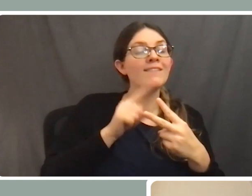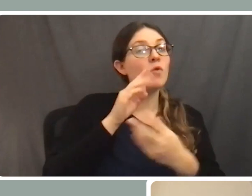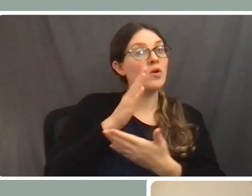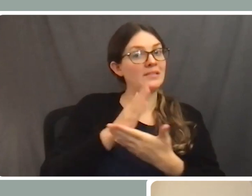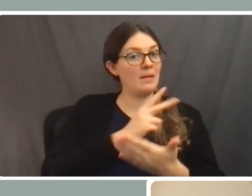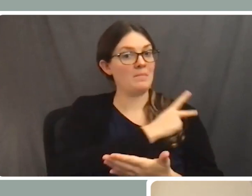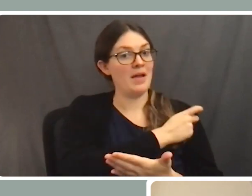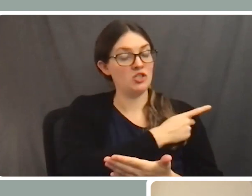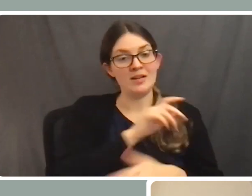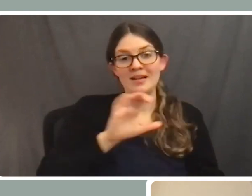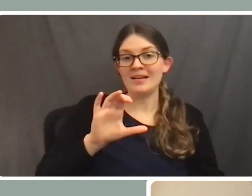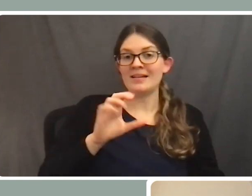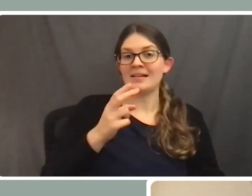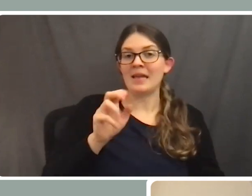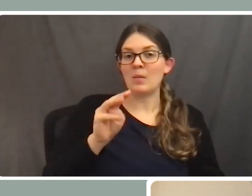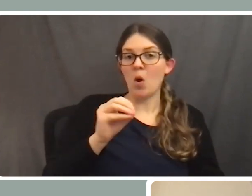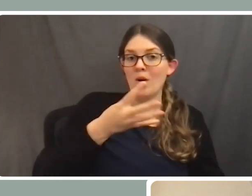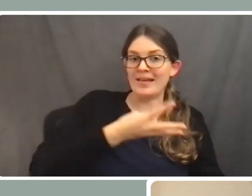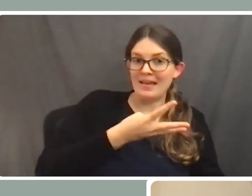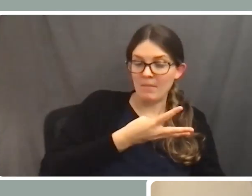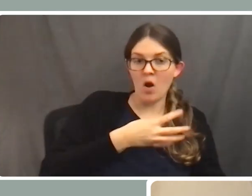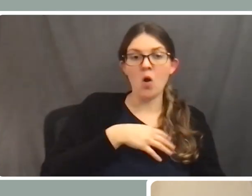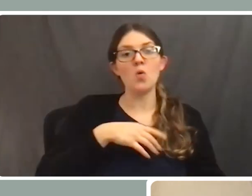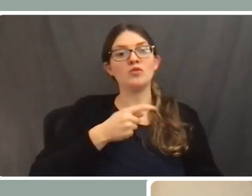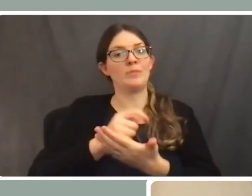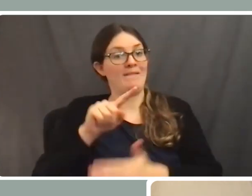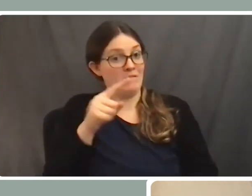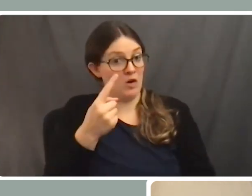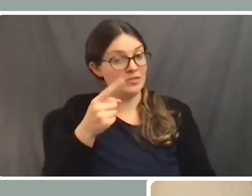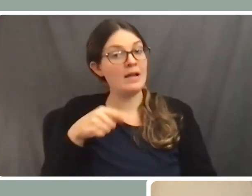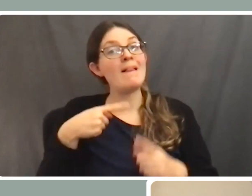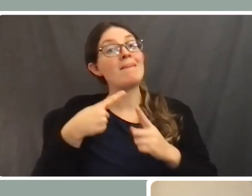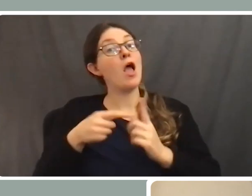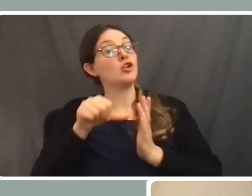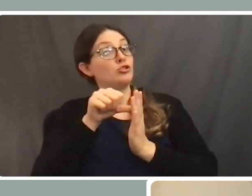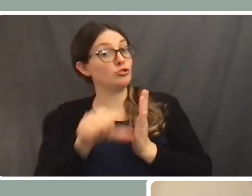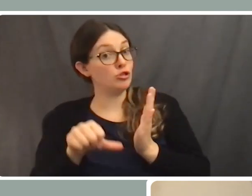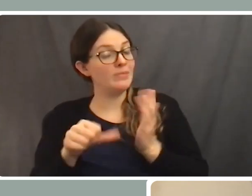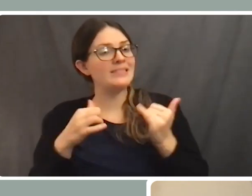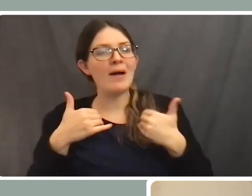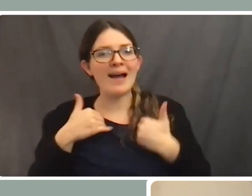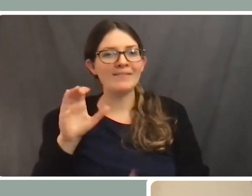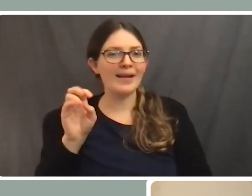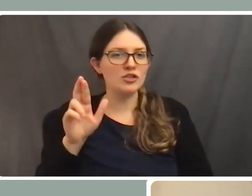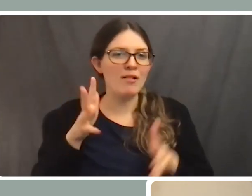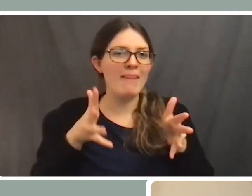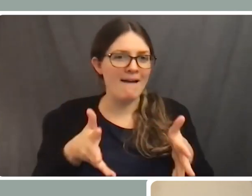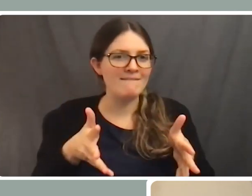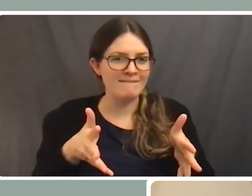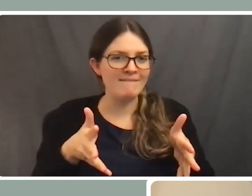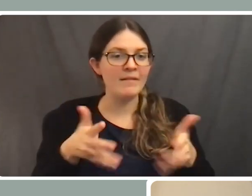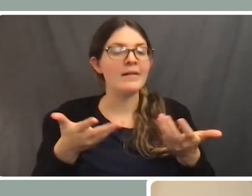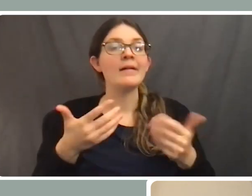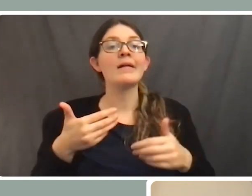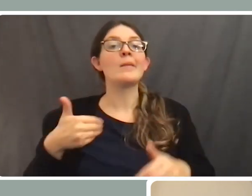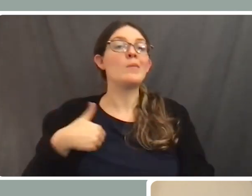treatments first for their HER2 positive breast cancer. And then when they got to surgery, still had some cancer left in either the breast or the